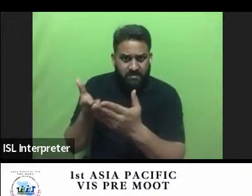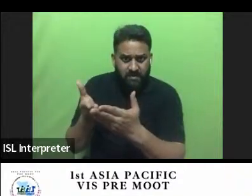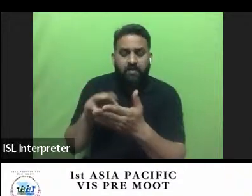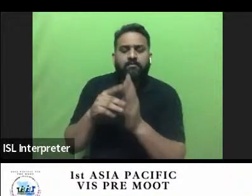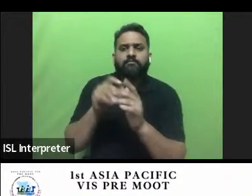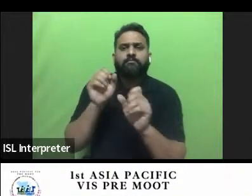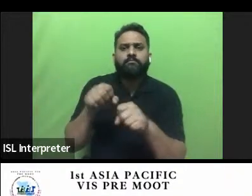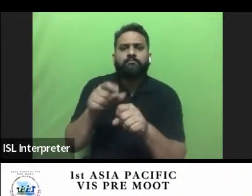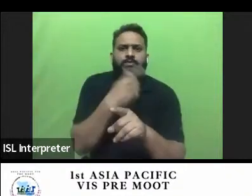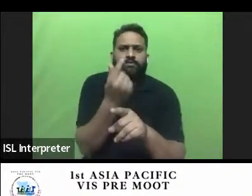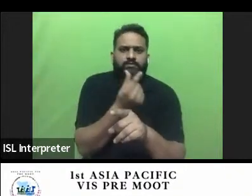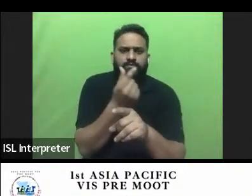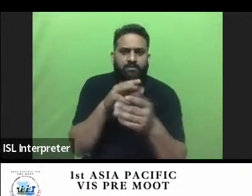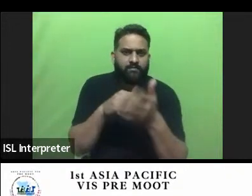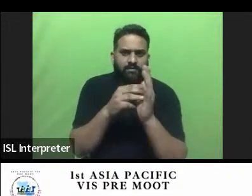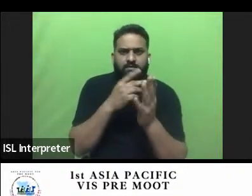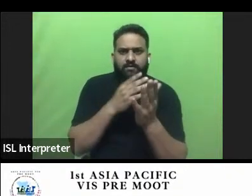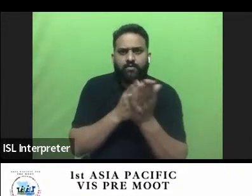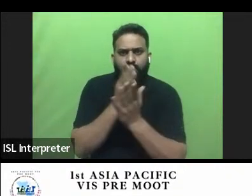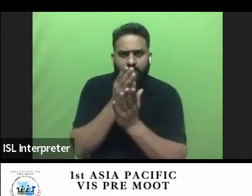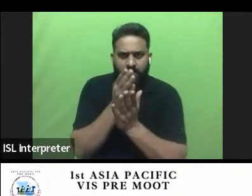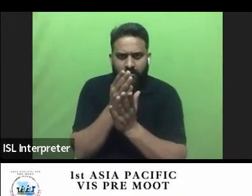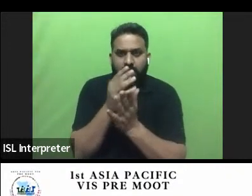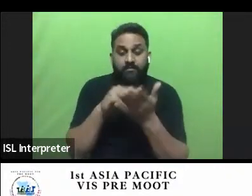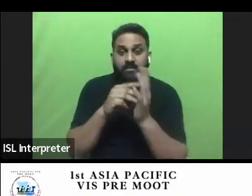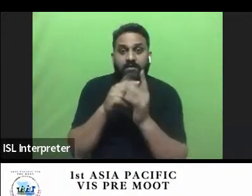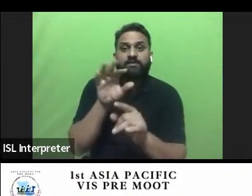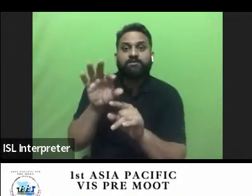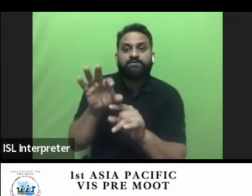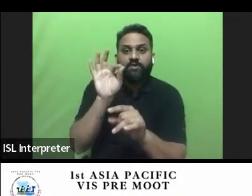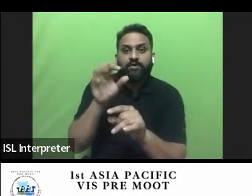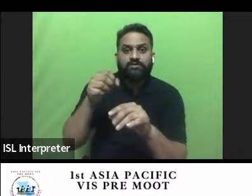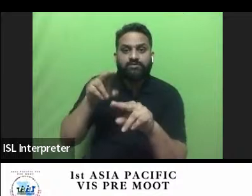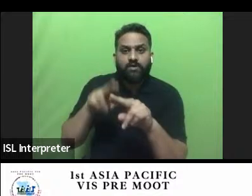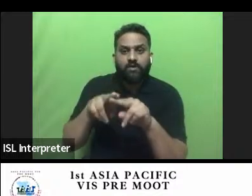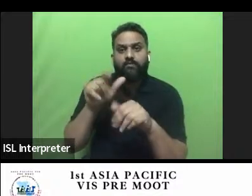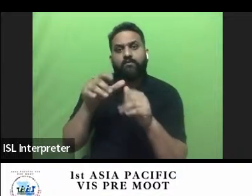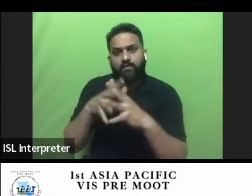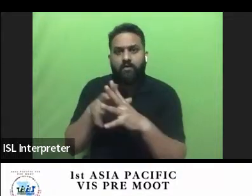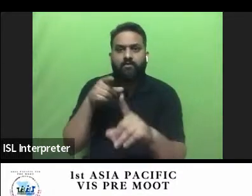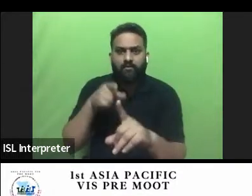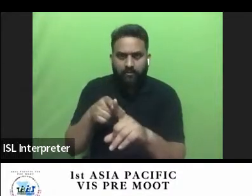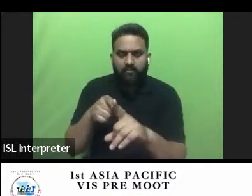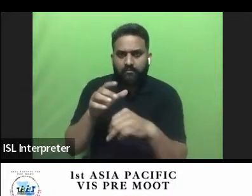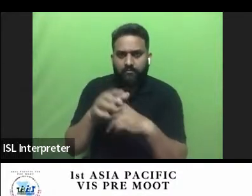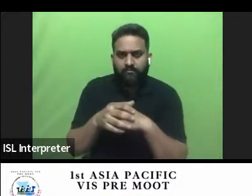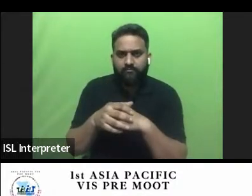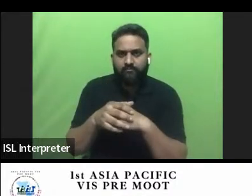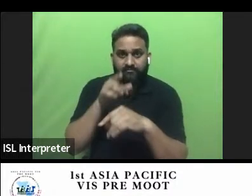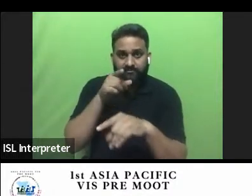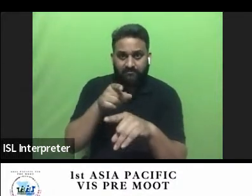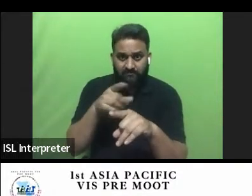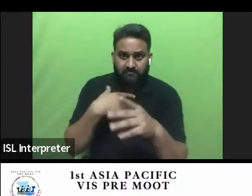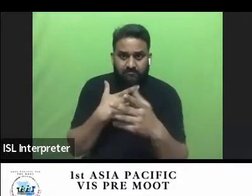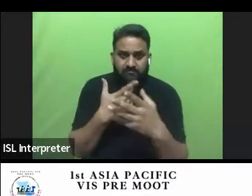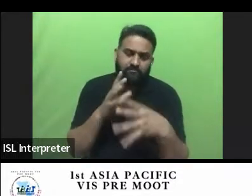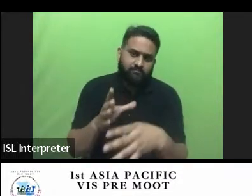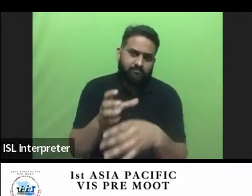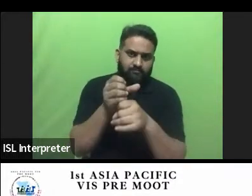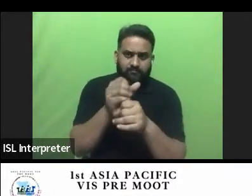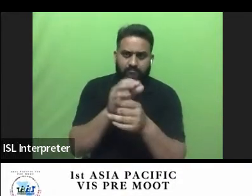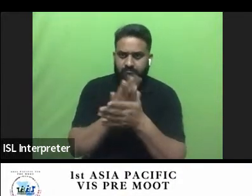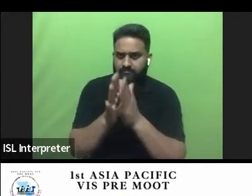purposes, such as the determination of the choice of law to govern the arbitration agreement. With this, I conclude my